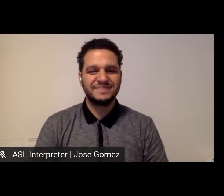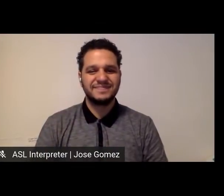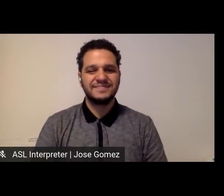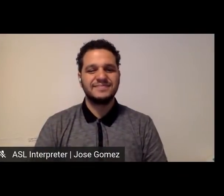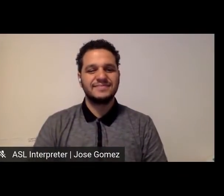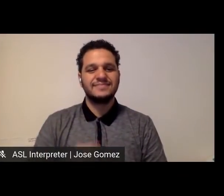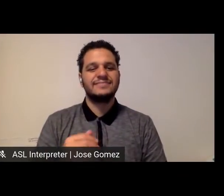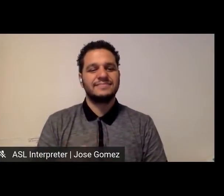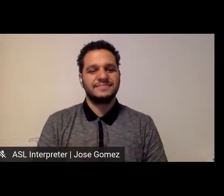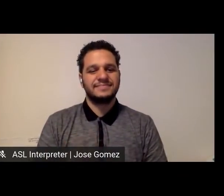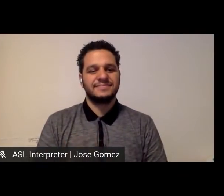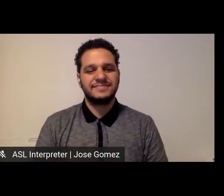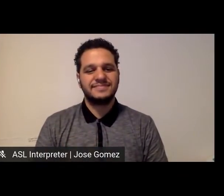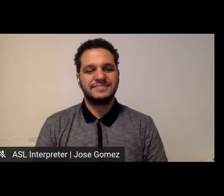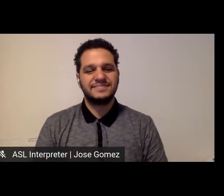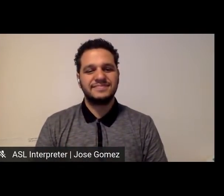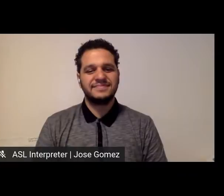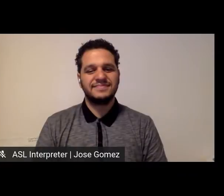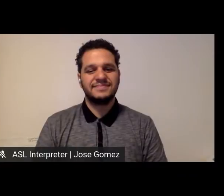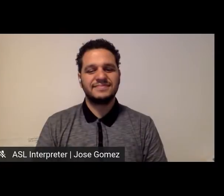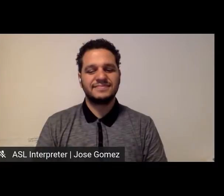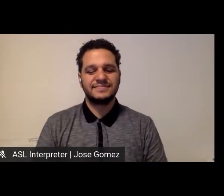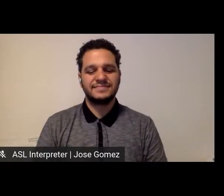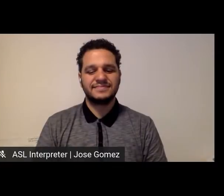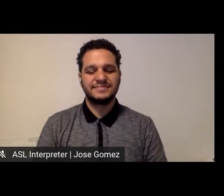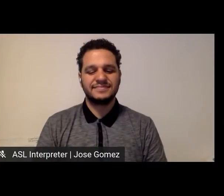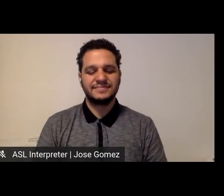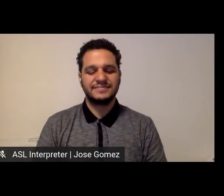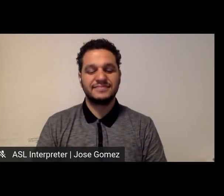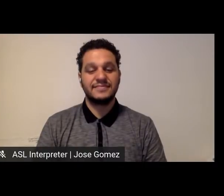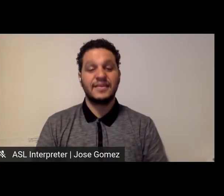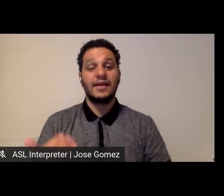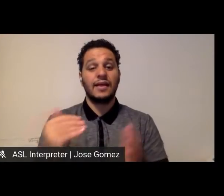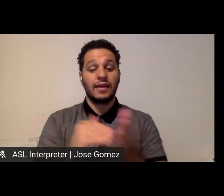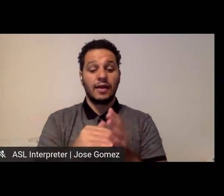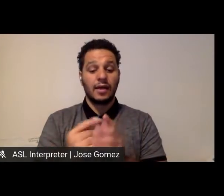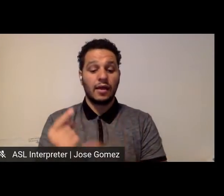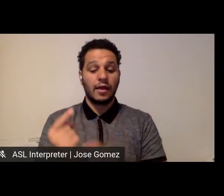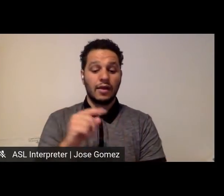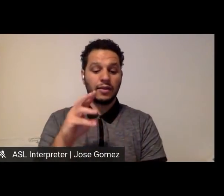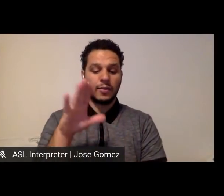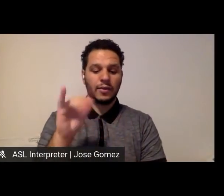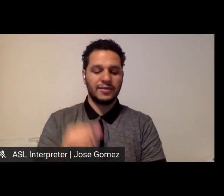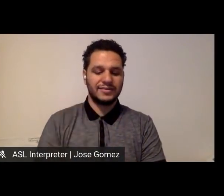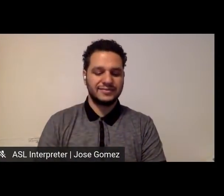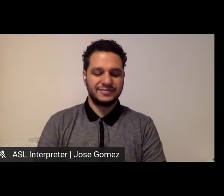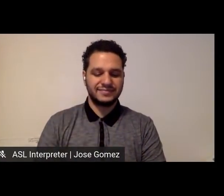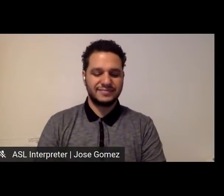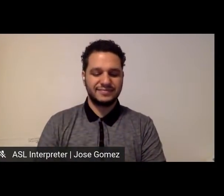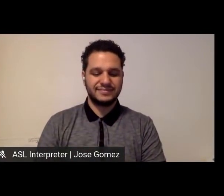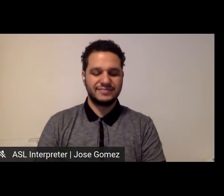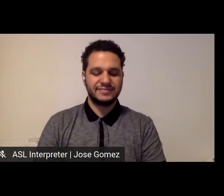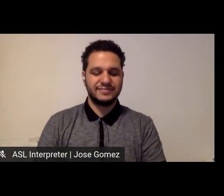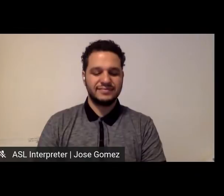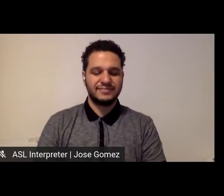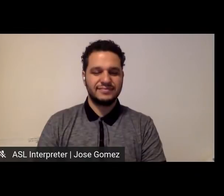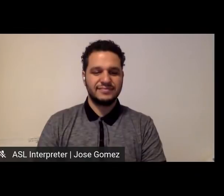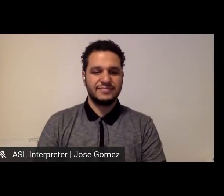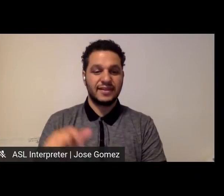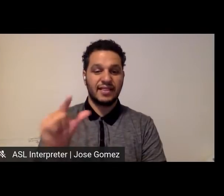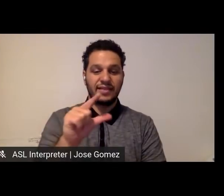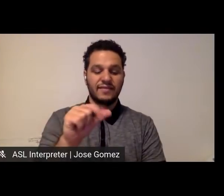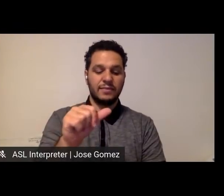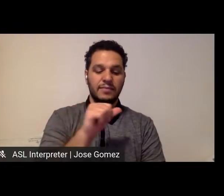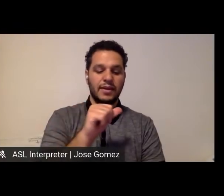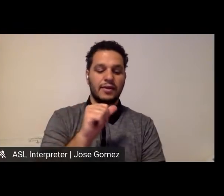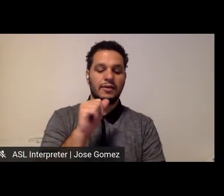back, left, and down. Reverse, left, back,